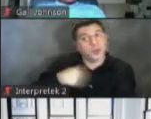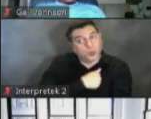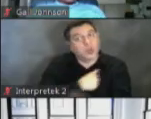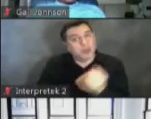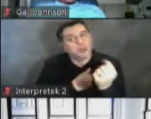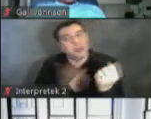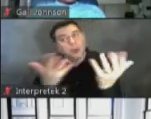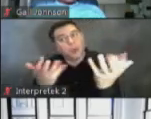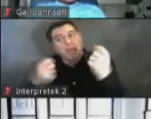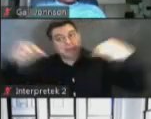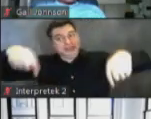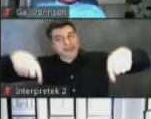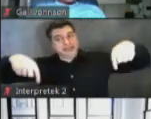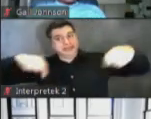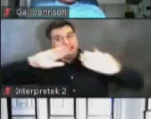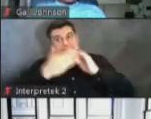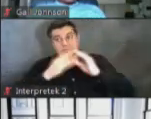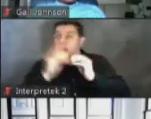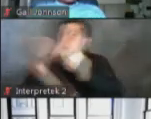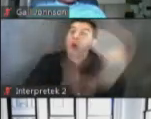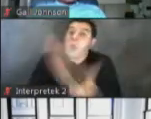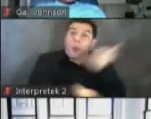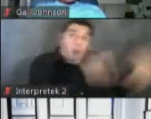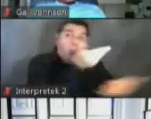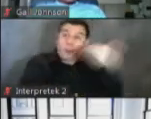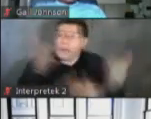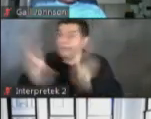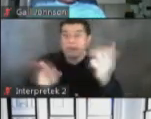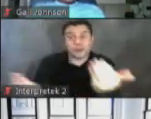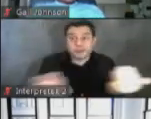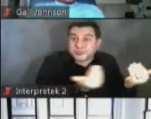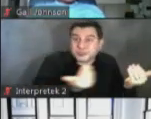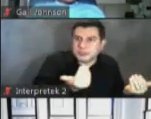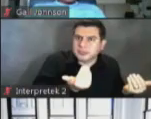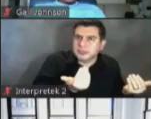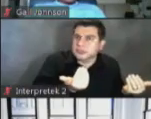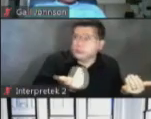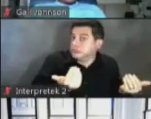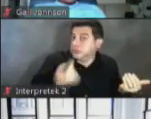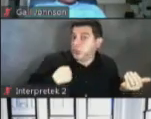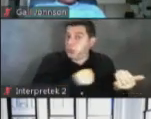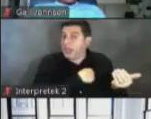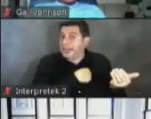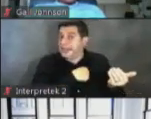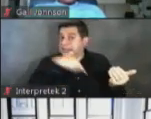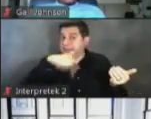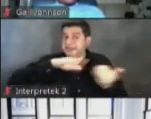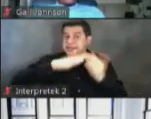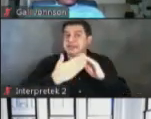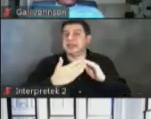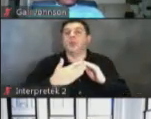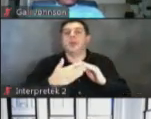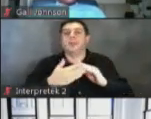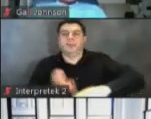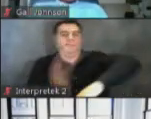for new housing units? And how are we planning on hitting those numbers in a way that makes our city better? No one that is